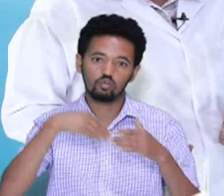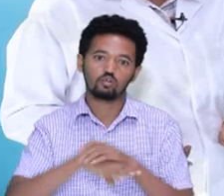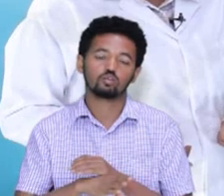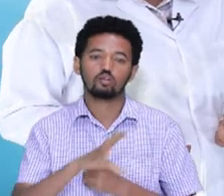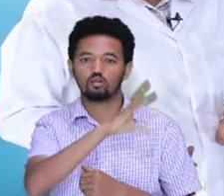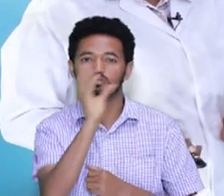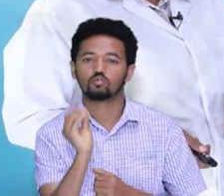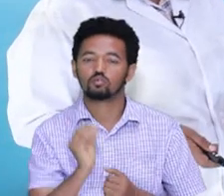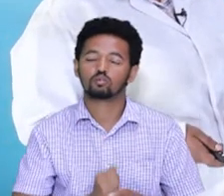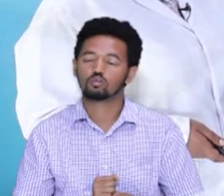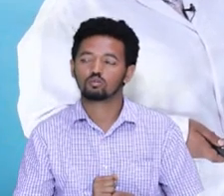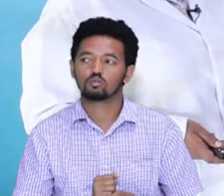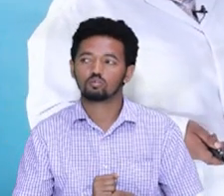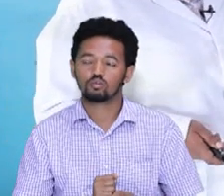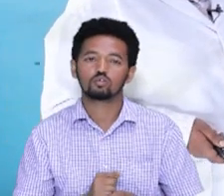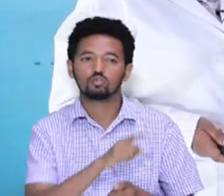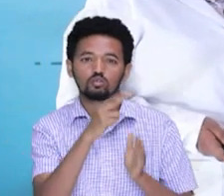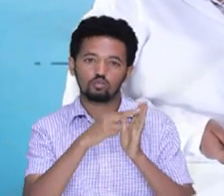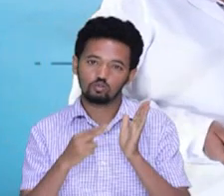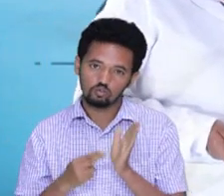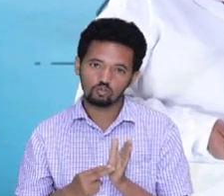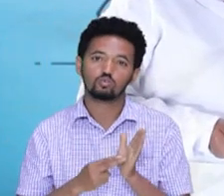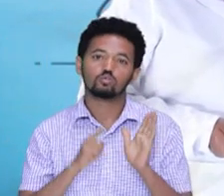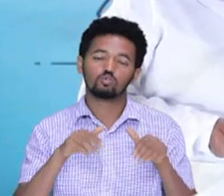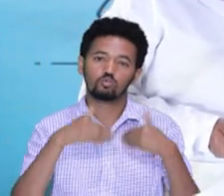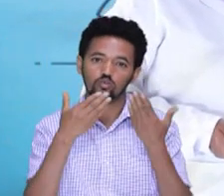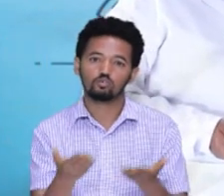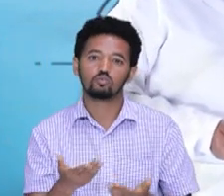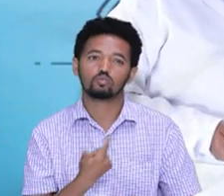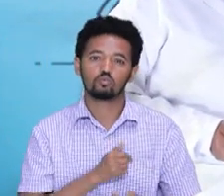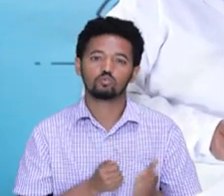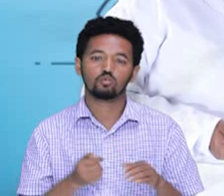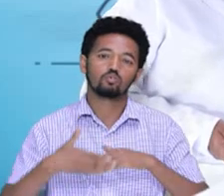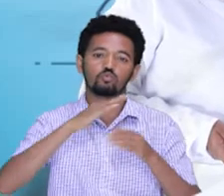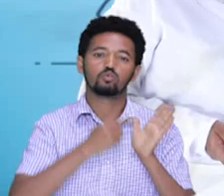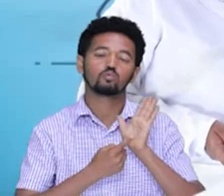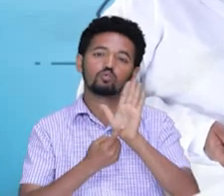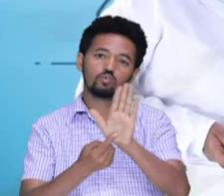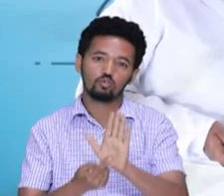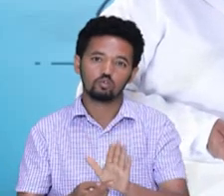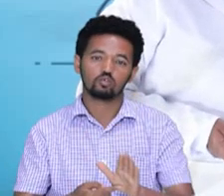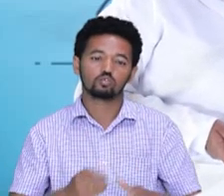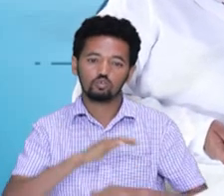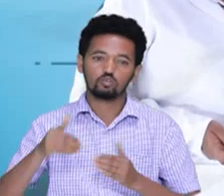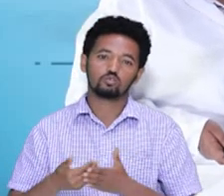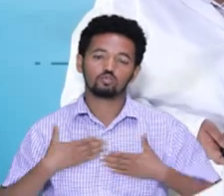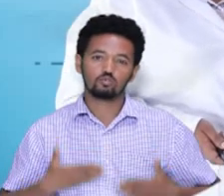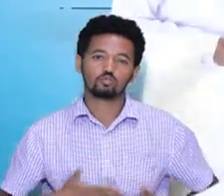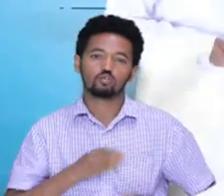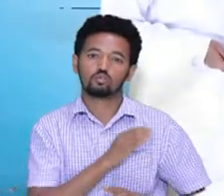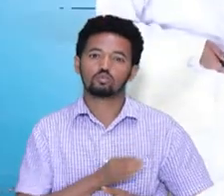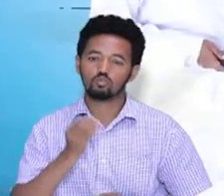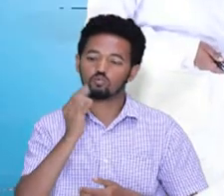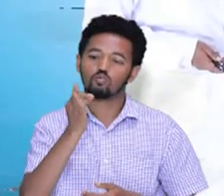Africa. The unit will give you an overview of the general physical characteristics